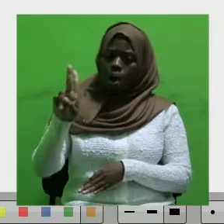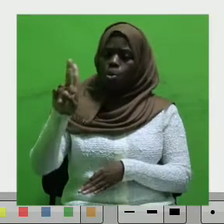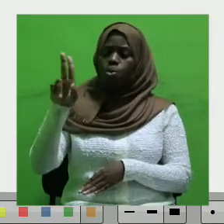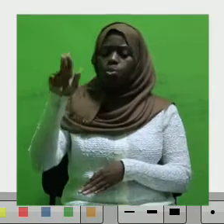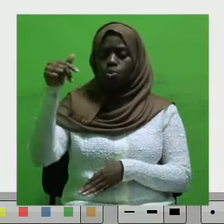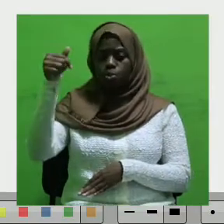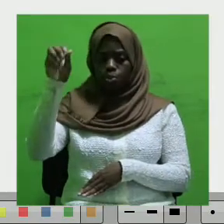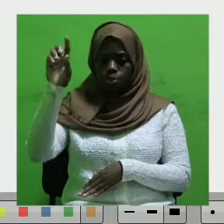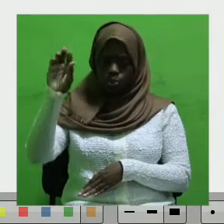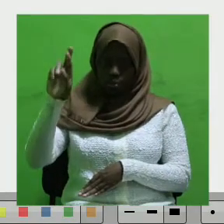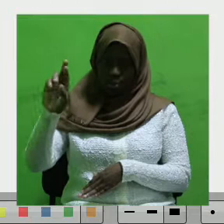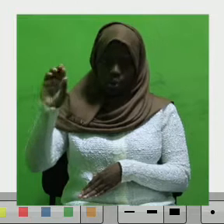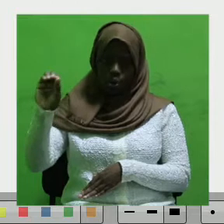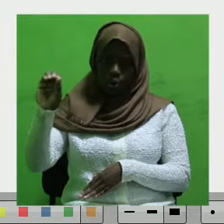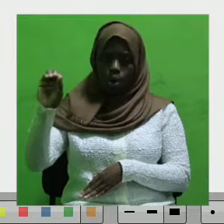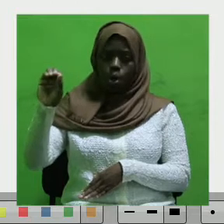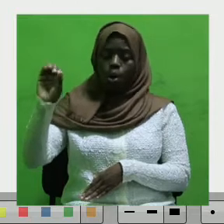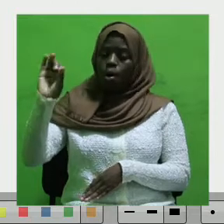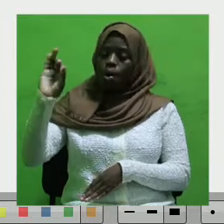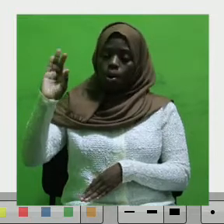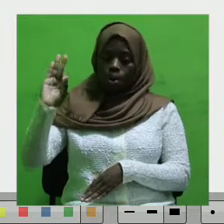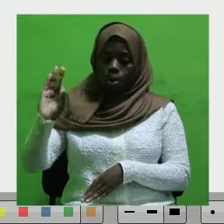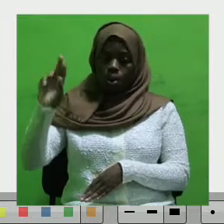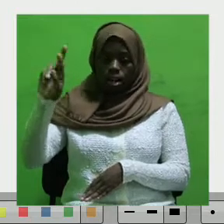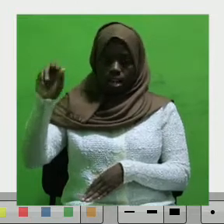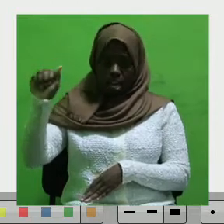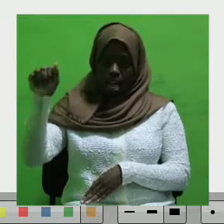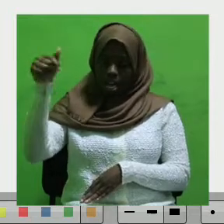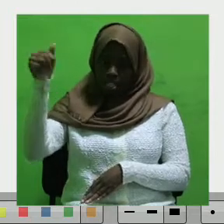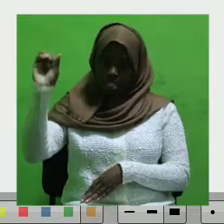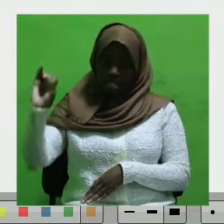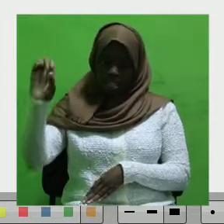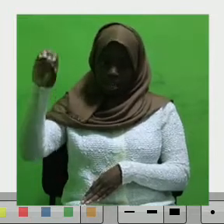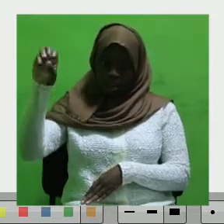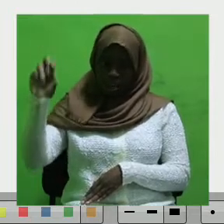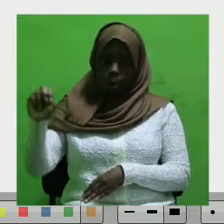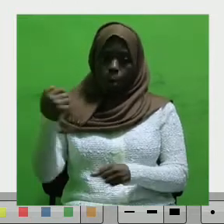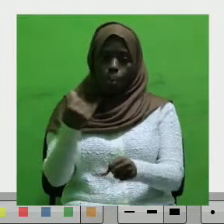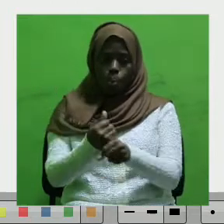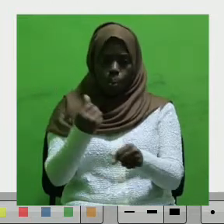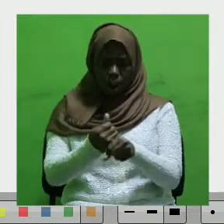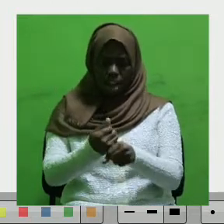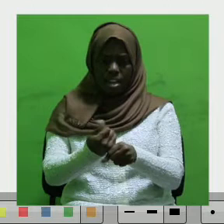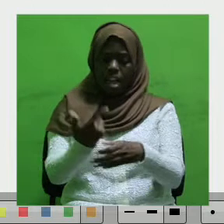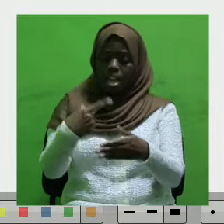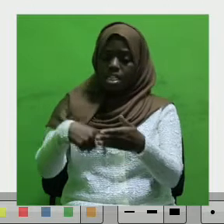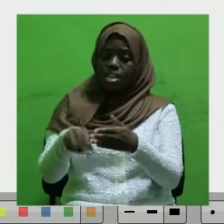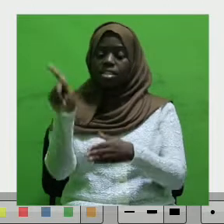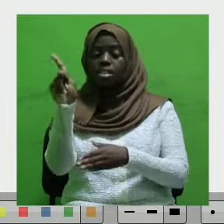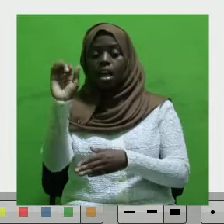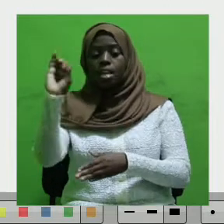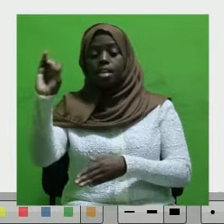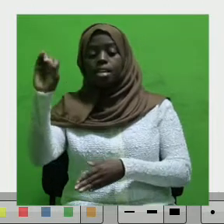in the kidney. So in this question, there is one term which is known as